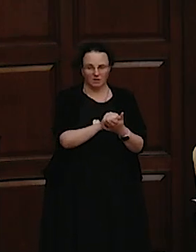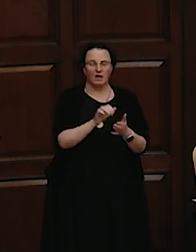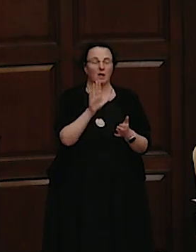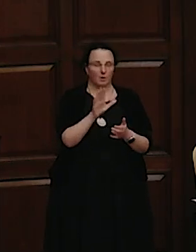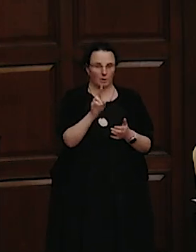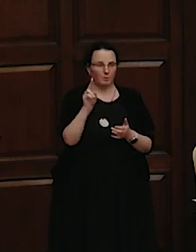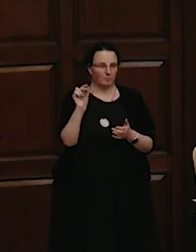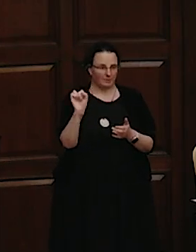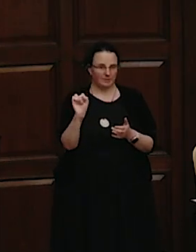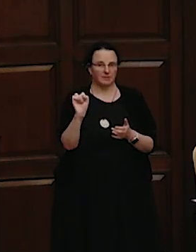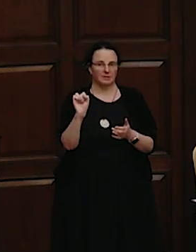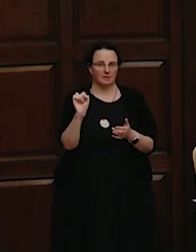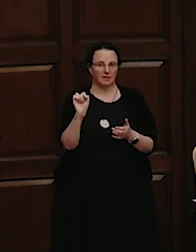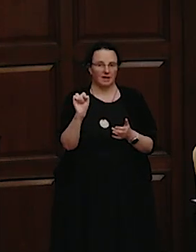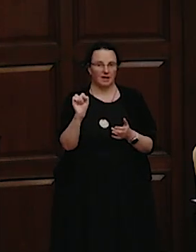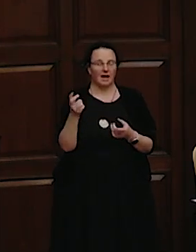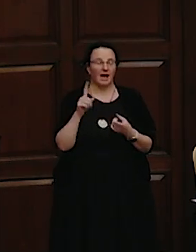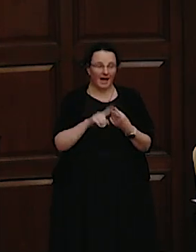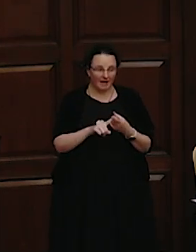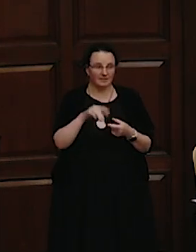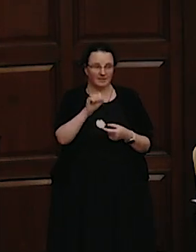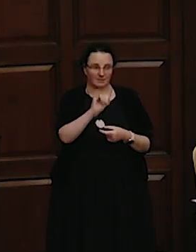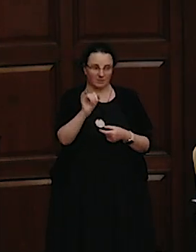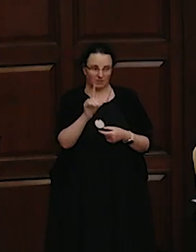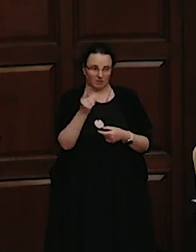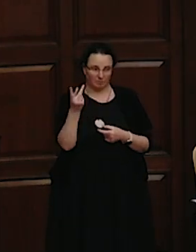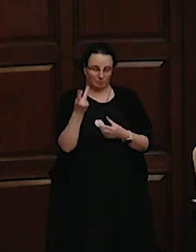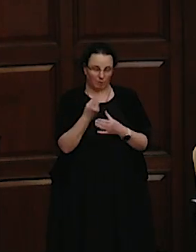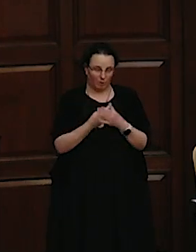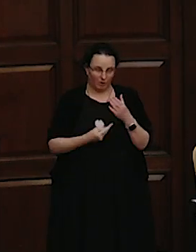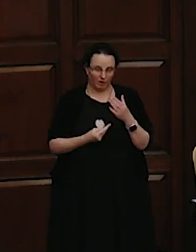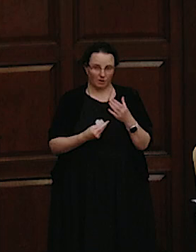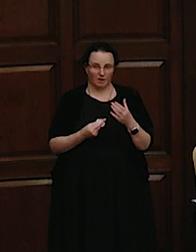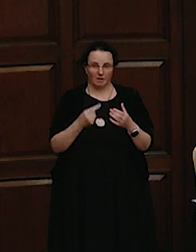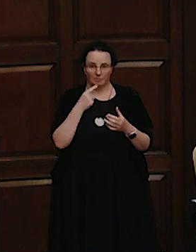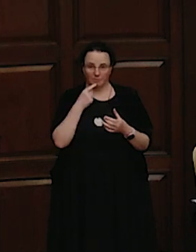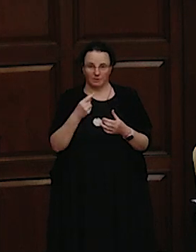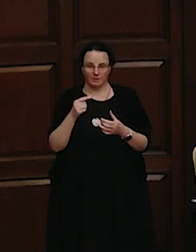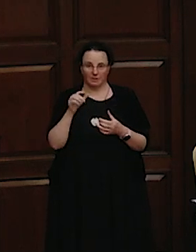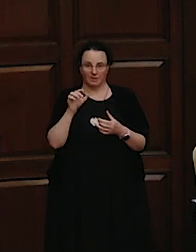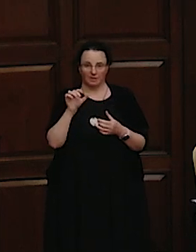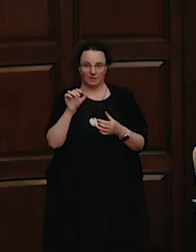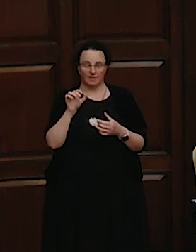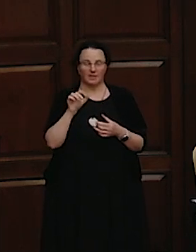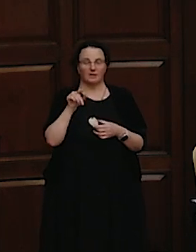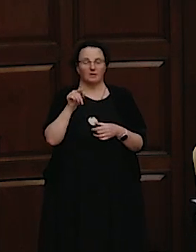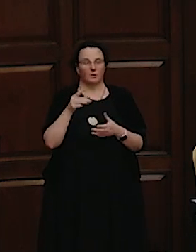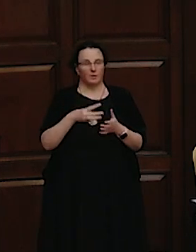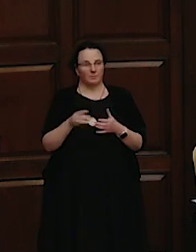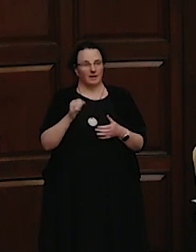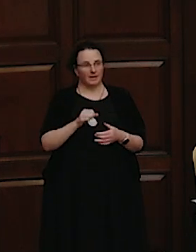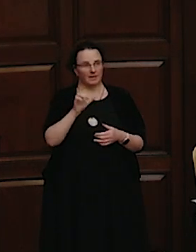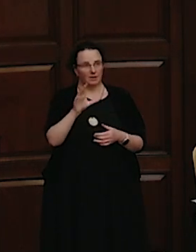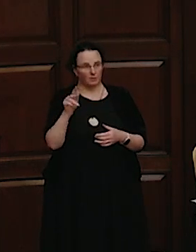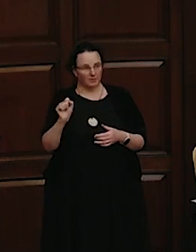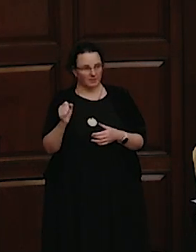But I actually was diagnosed with the Sjögren and the lupus. But I'm just wondering, when my lupus is flared, I end up with terrible stomach issues, and my doctor